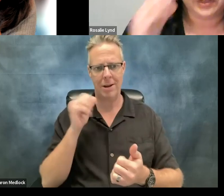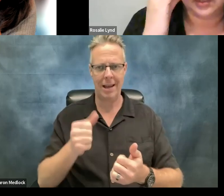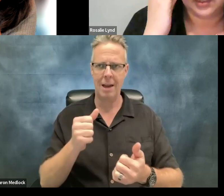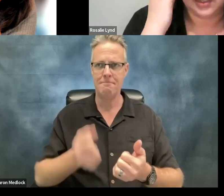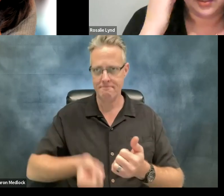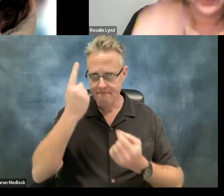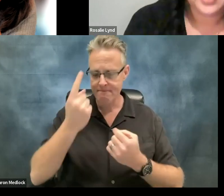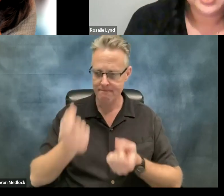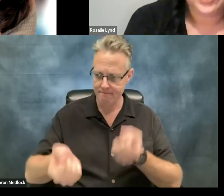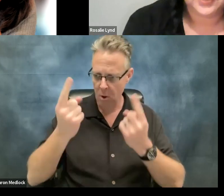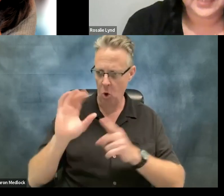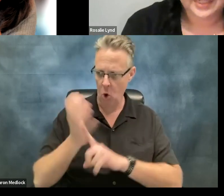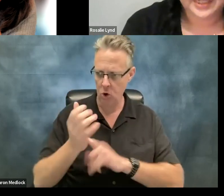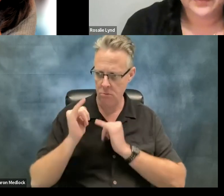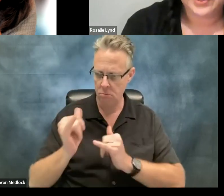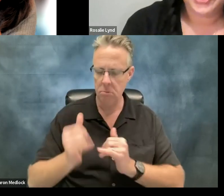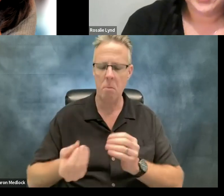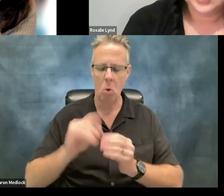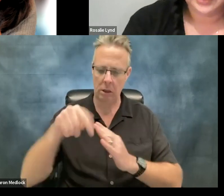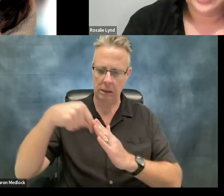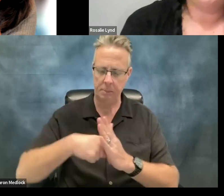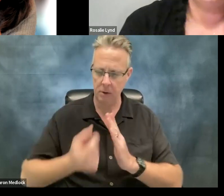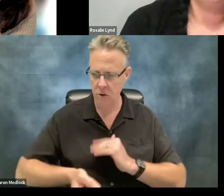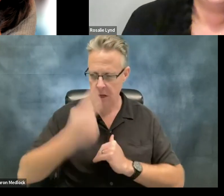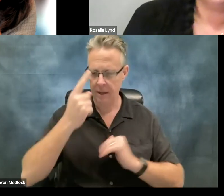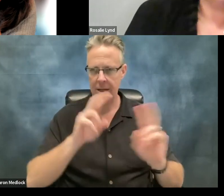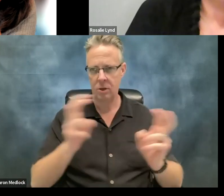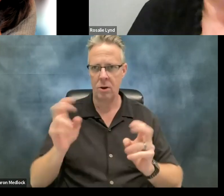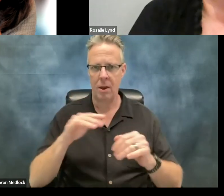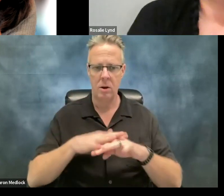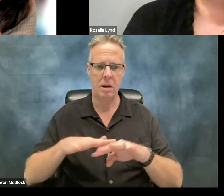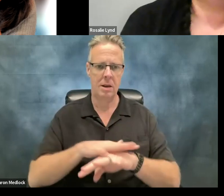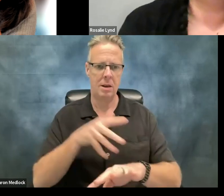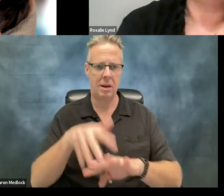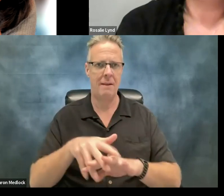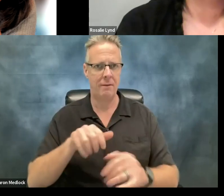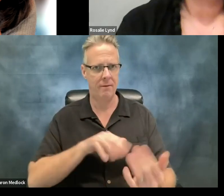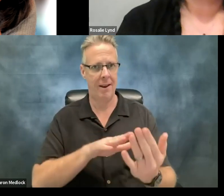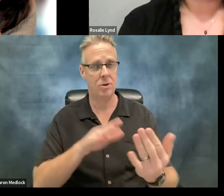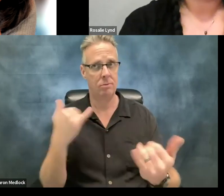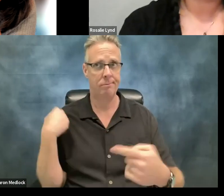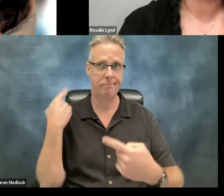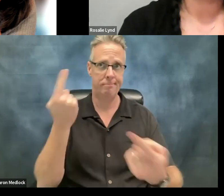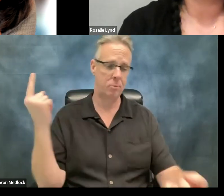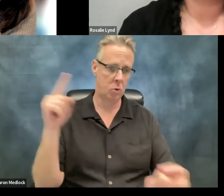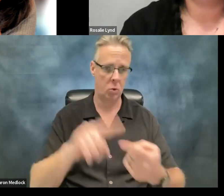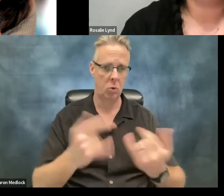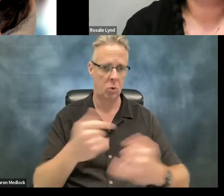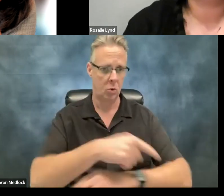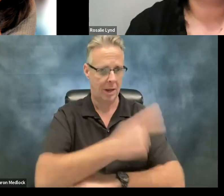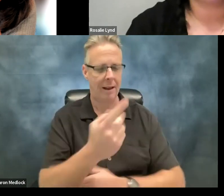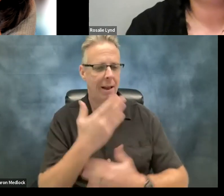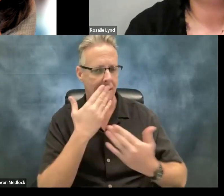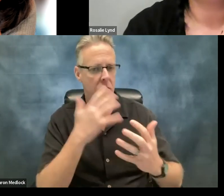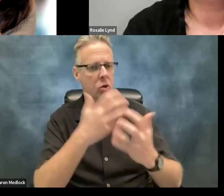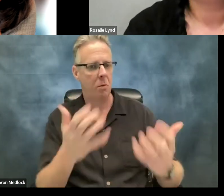cultural level with a deeper understanding of the issues that Native people face to this day. Thank you. Thank you so